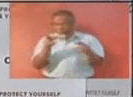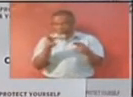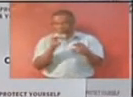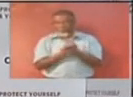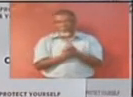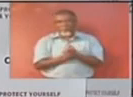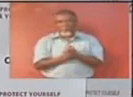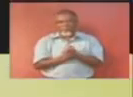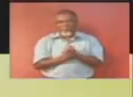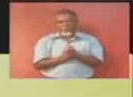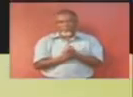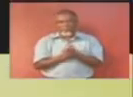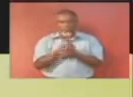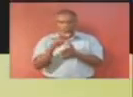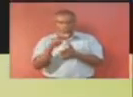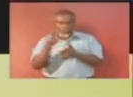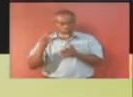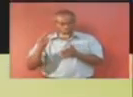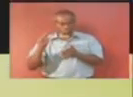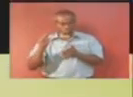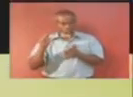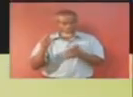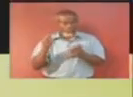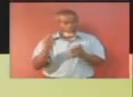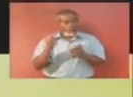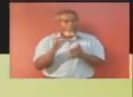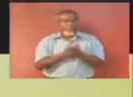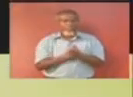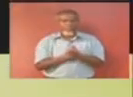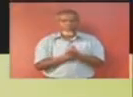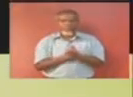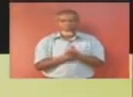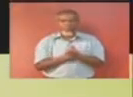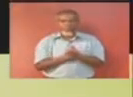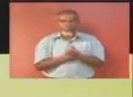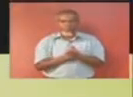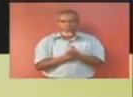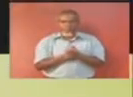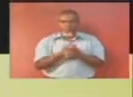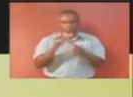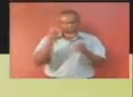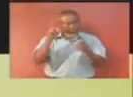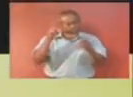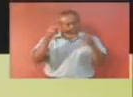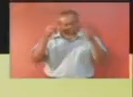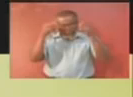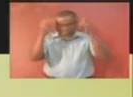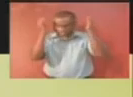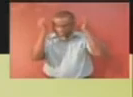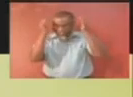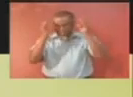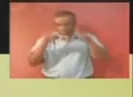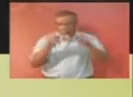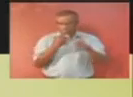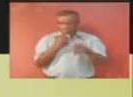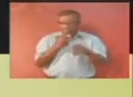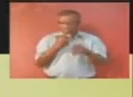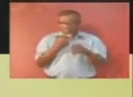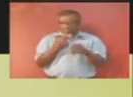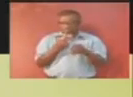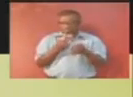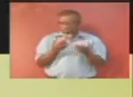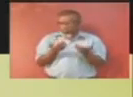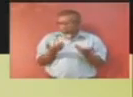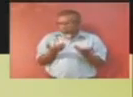morning, Urvashi from TV6. Dr. Hines, can you give us an idea of what the COVID mortality rate would have been prior